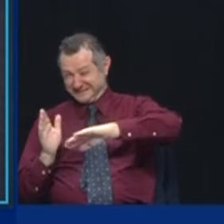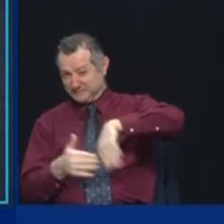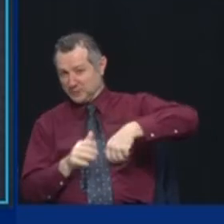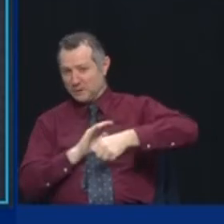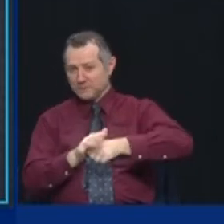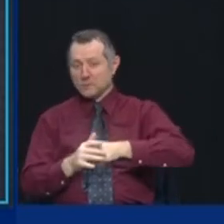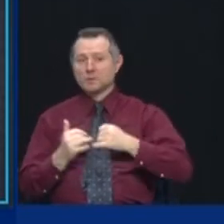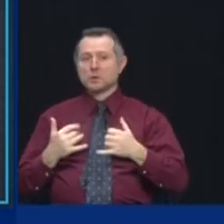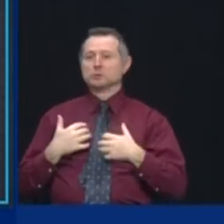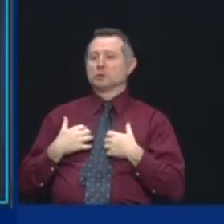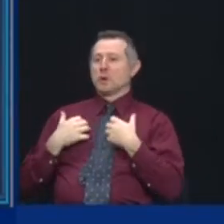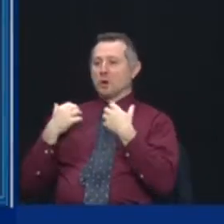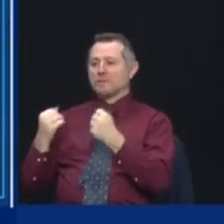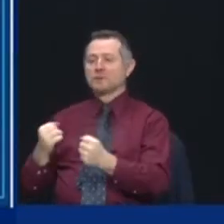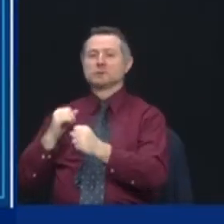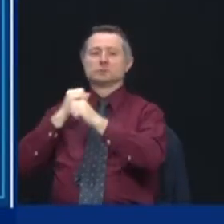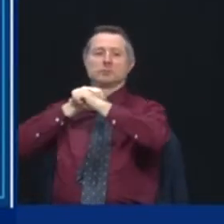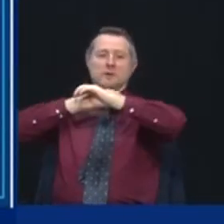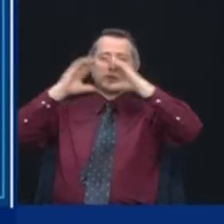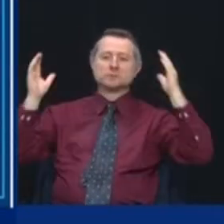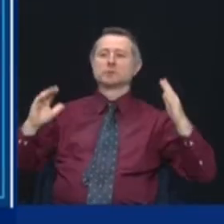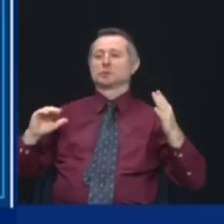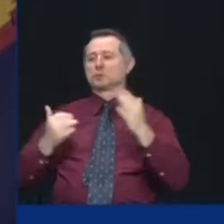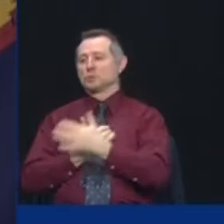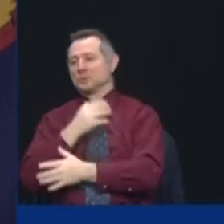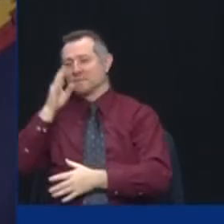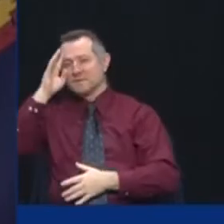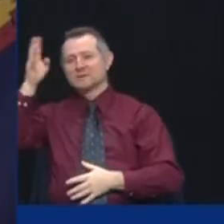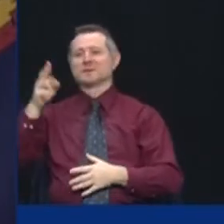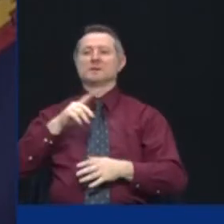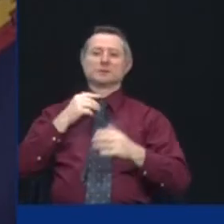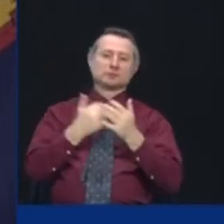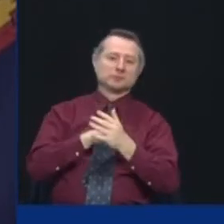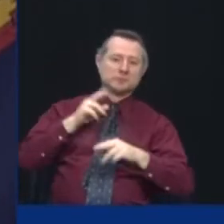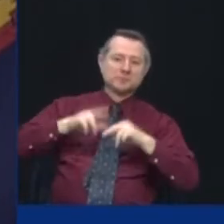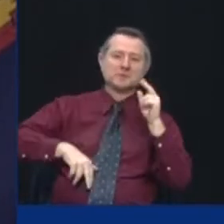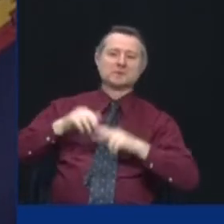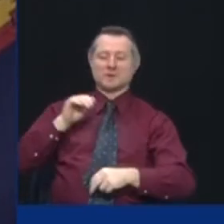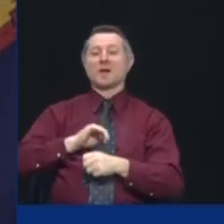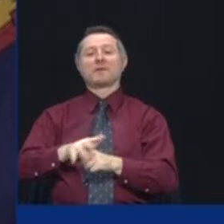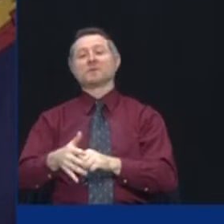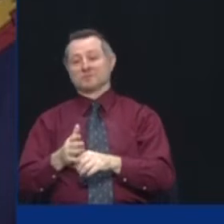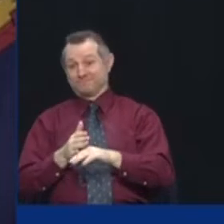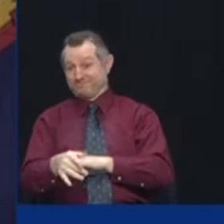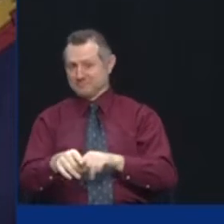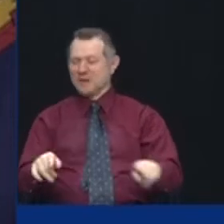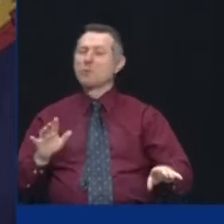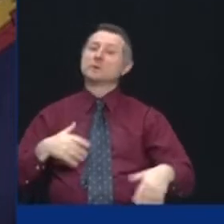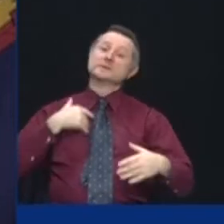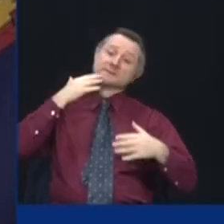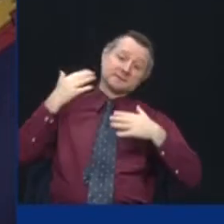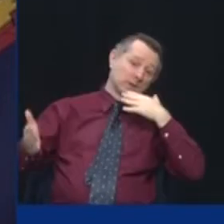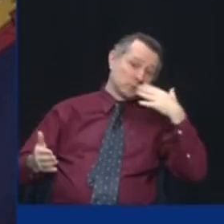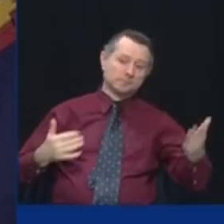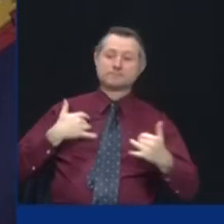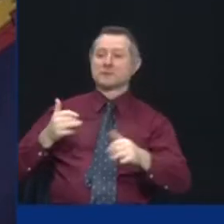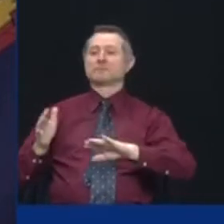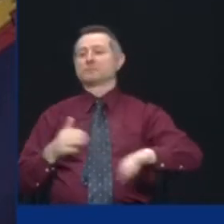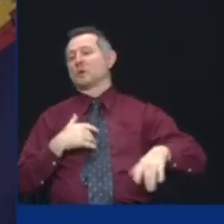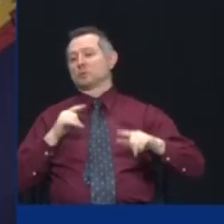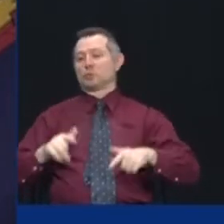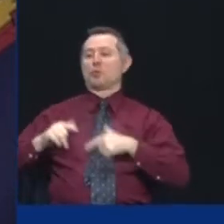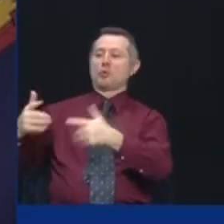and reinvent and rebuild after COVID. So thank you. With that, let me turn it over